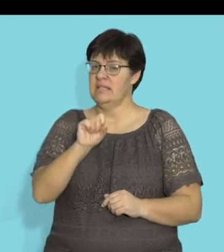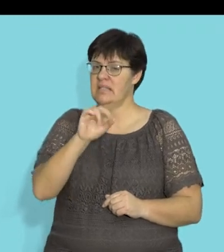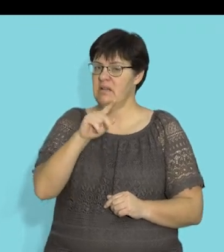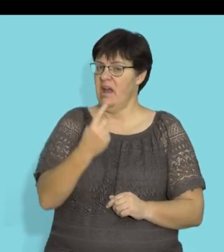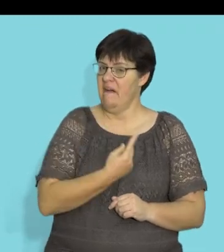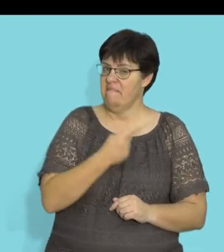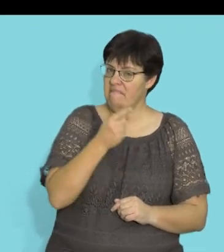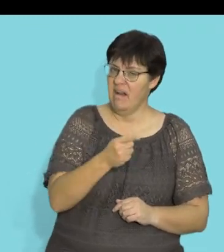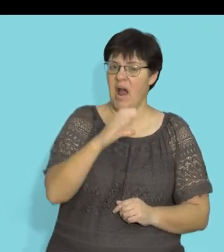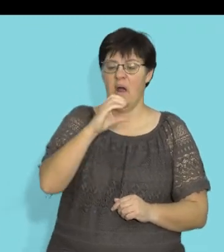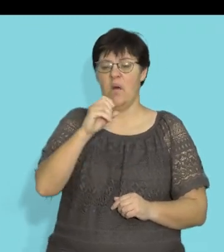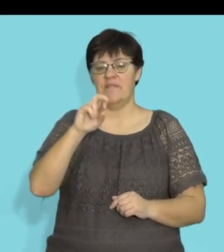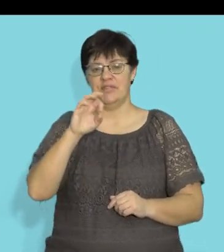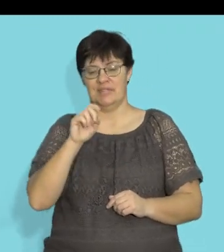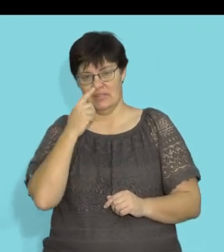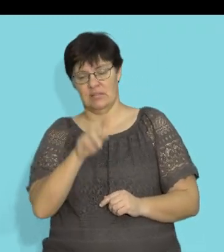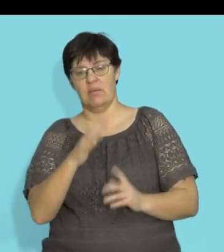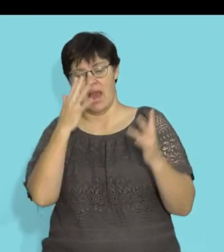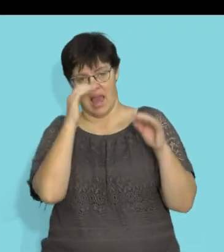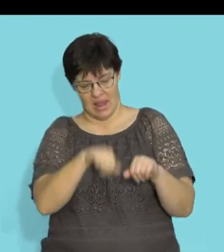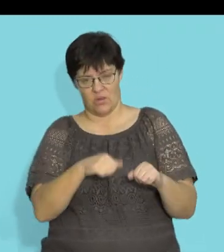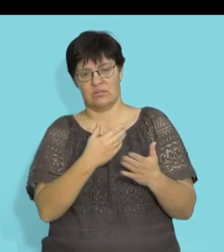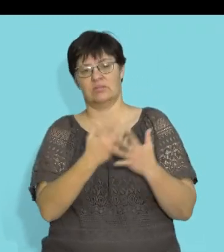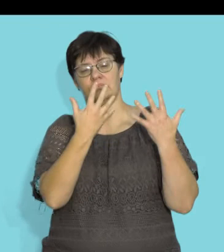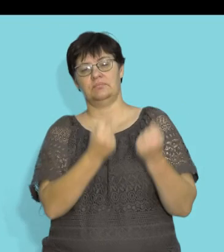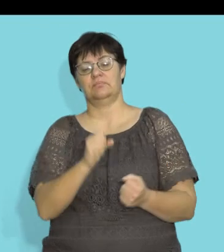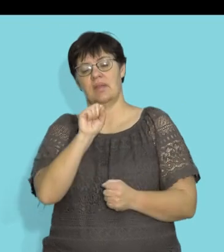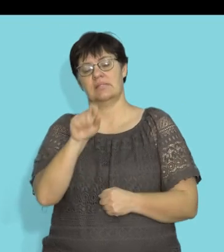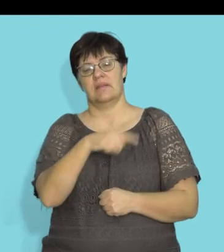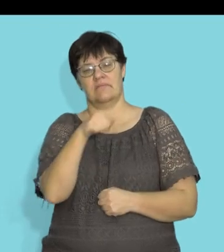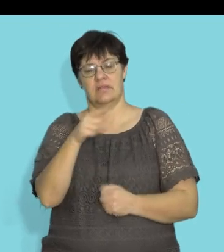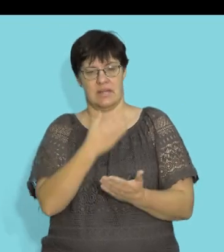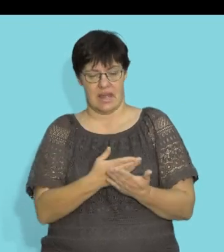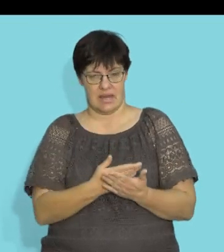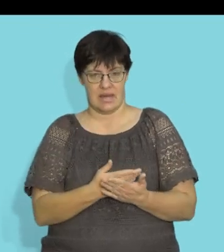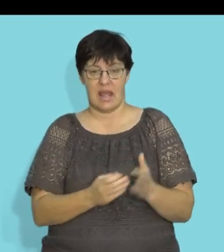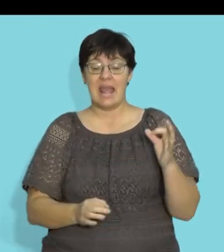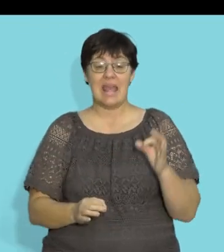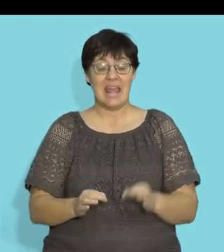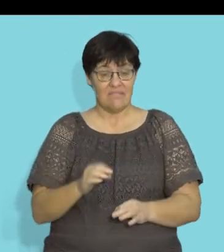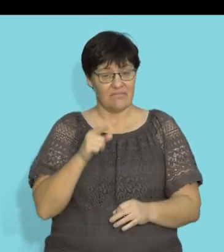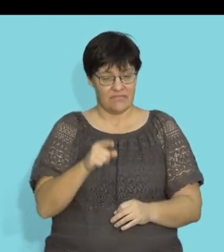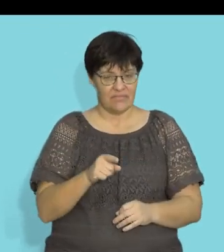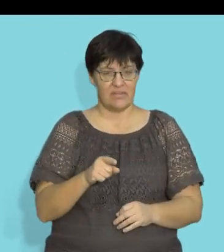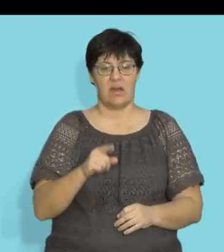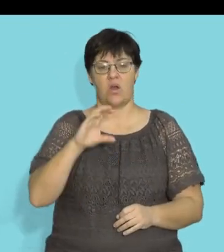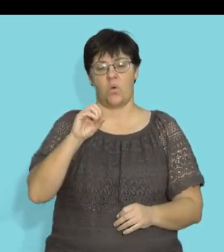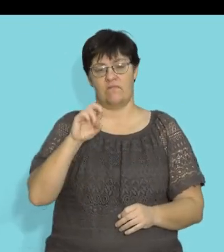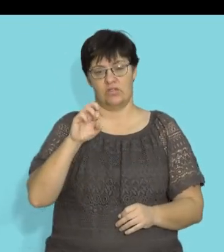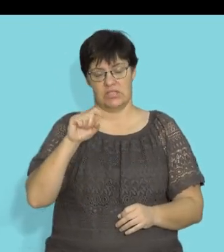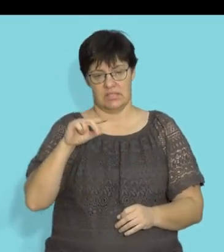itself converges, and I'm allowed to calculate the sum to infinity if the series